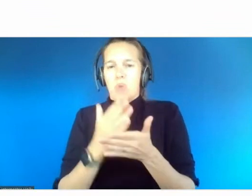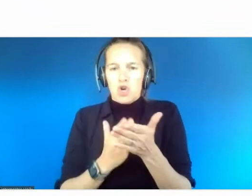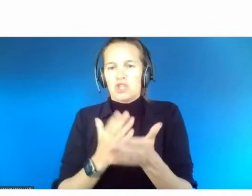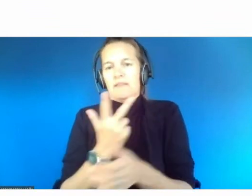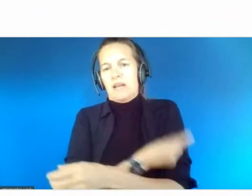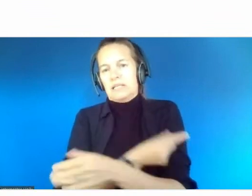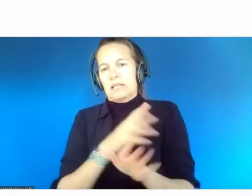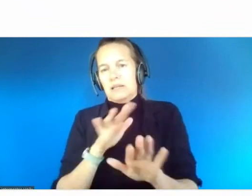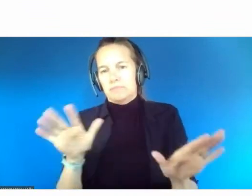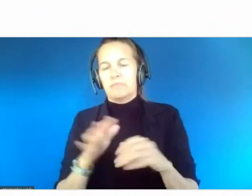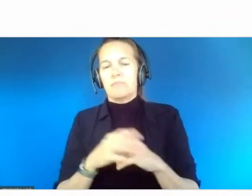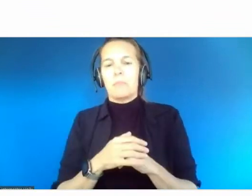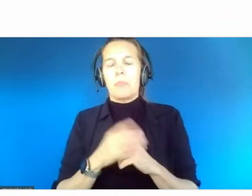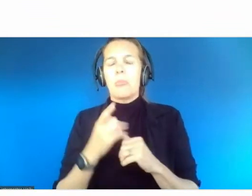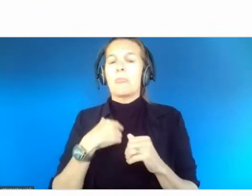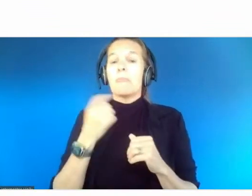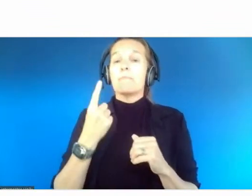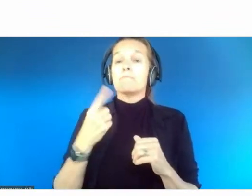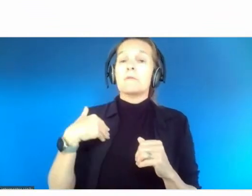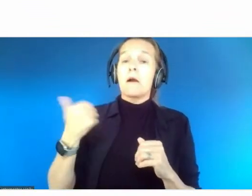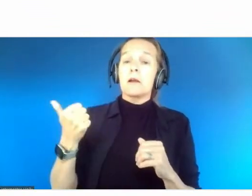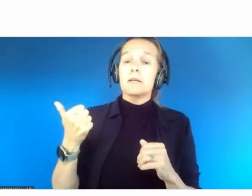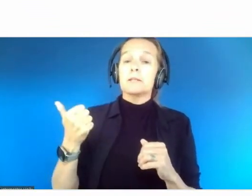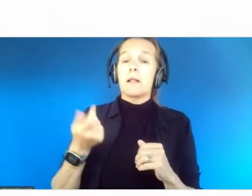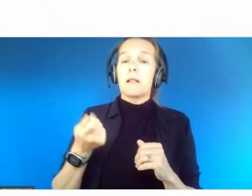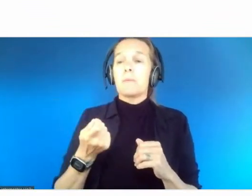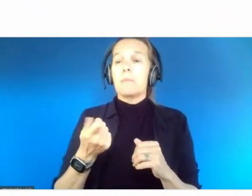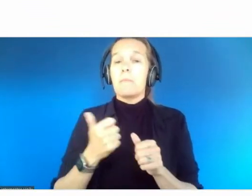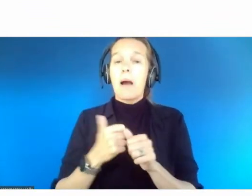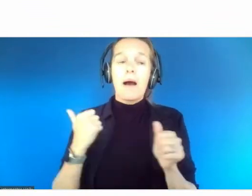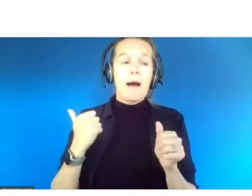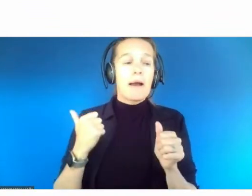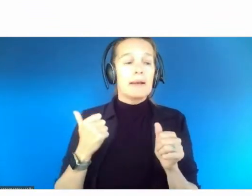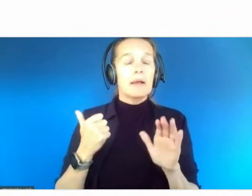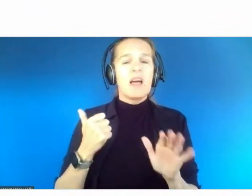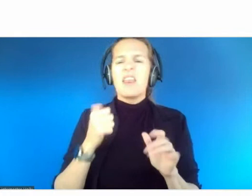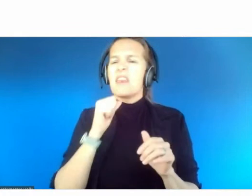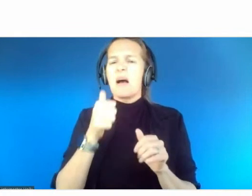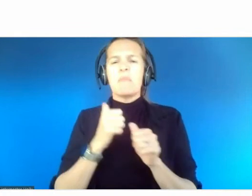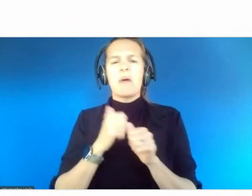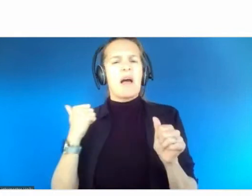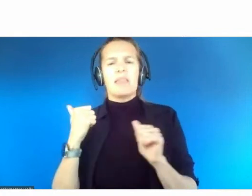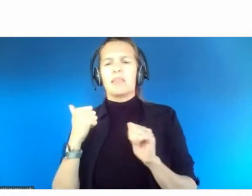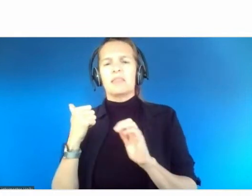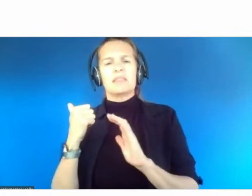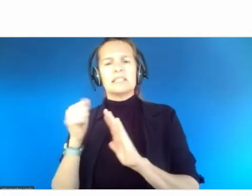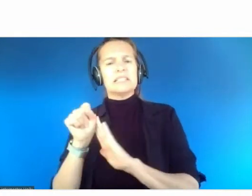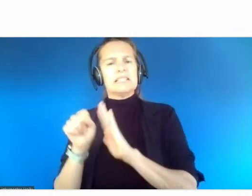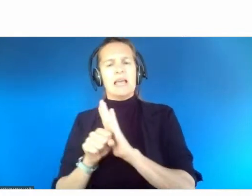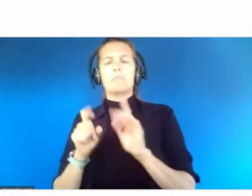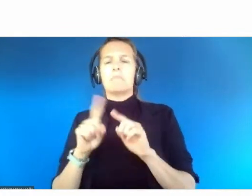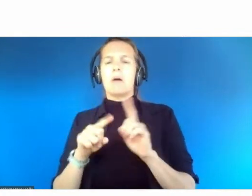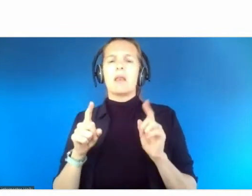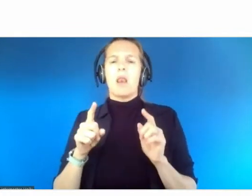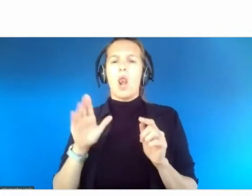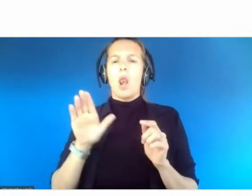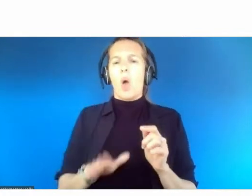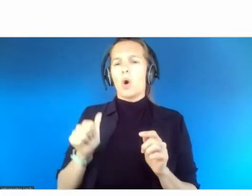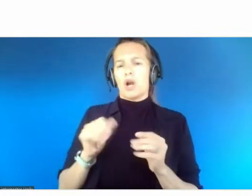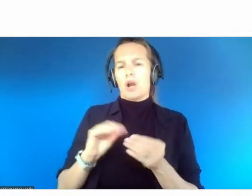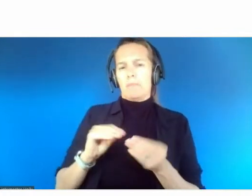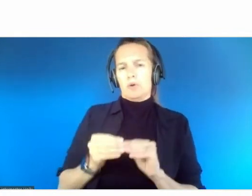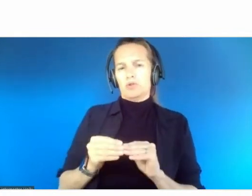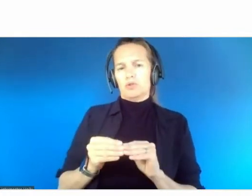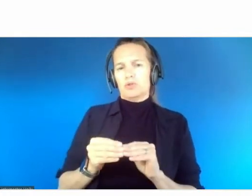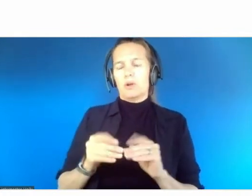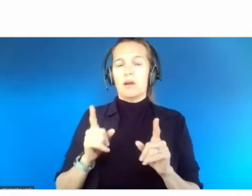It's understandable that the youngest are a little bit behind, not behind the state. They should be up with the state, but they're lower in terms of total numbers.